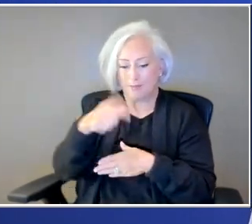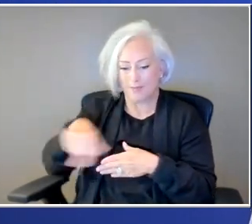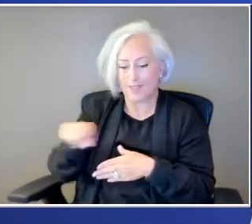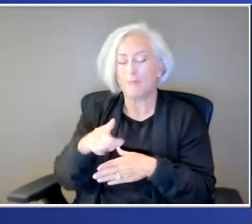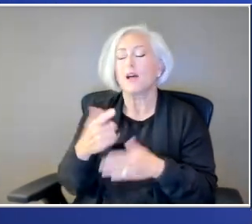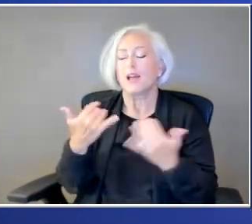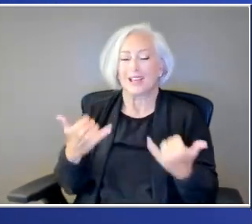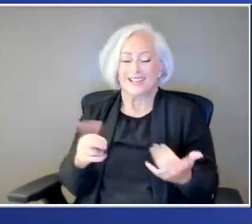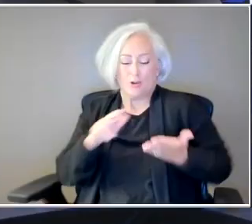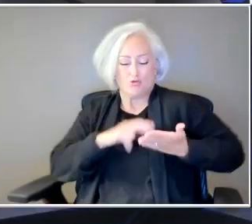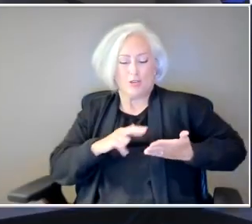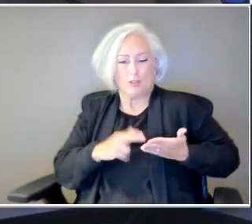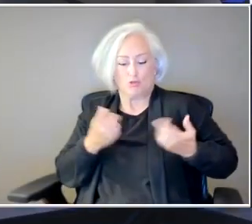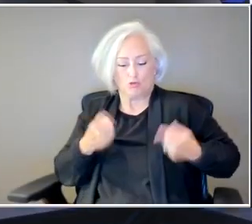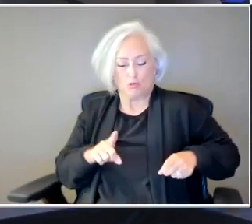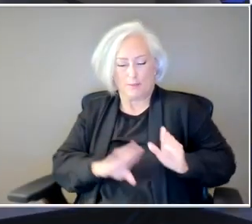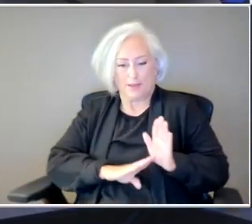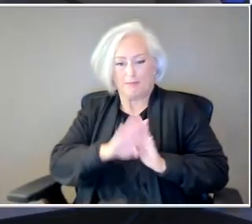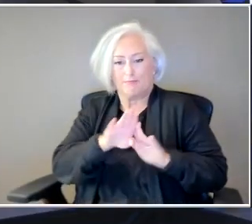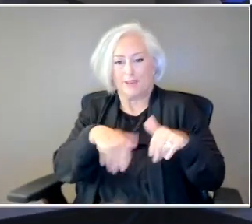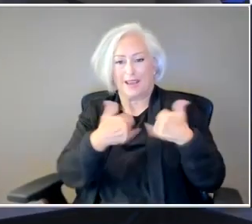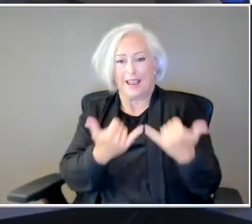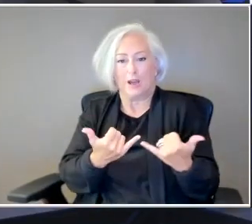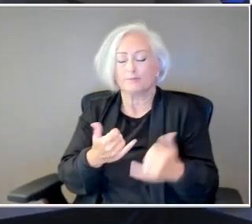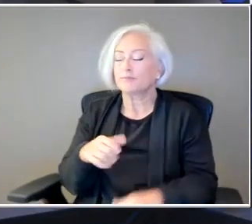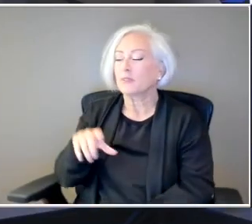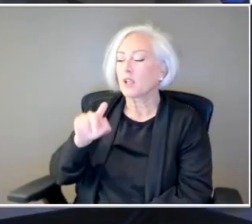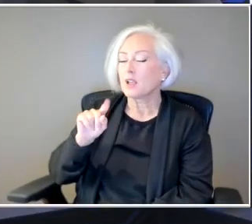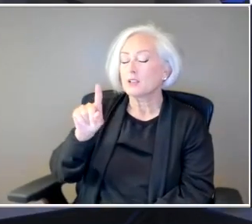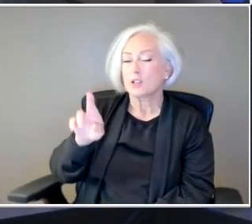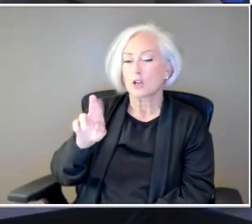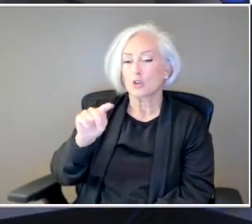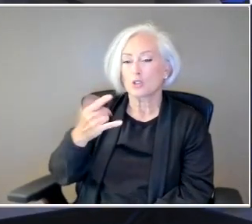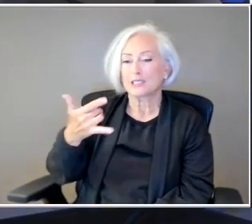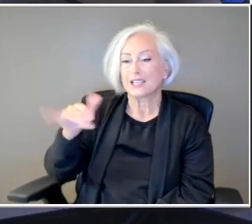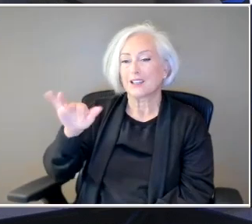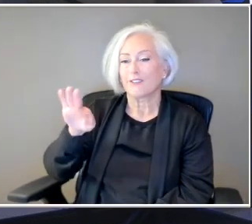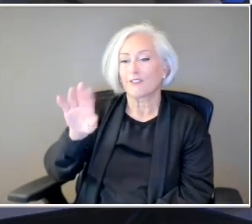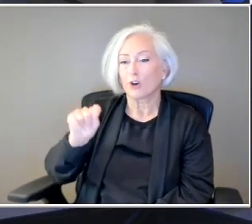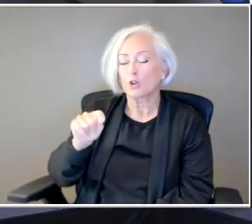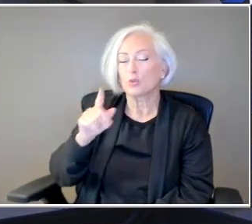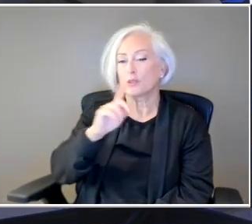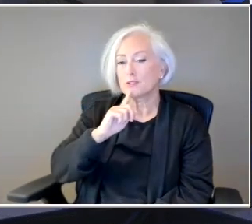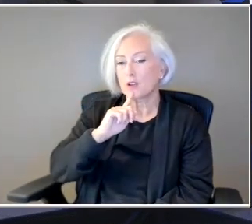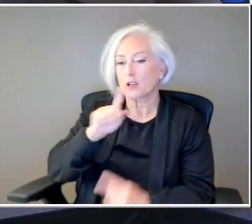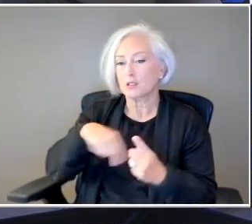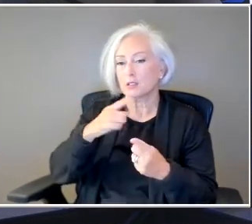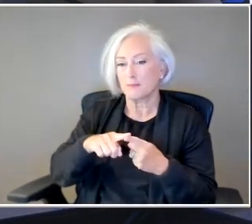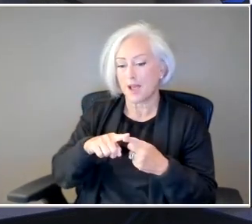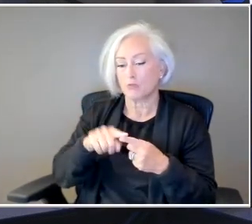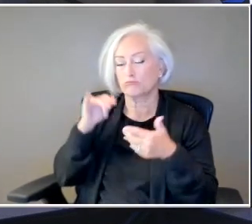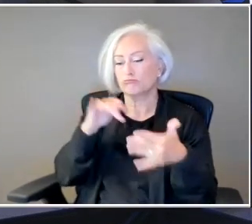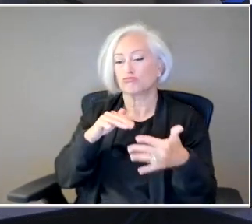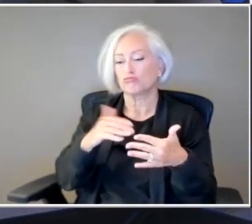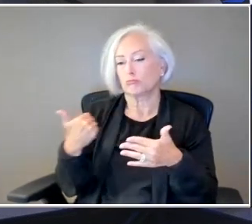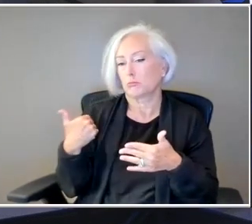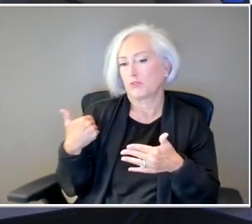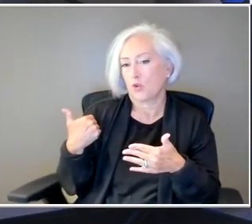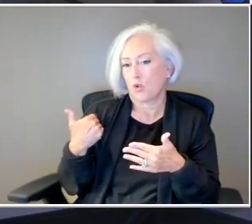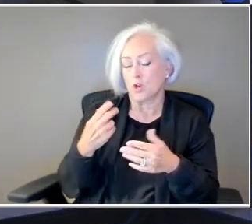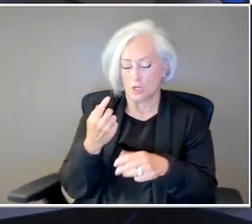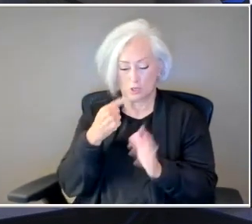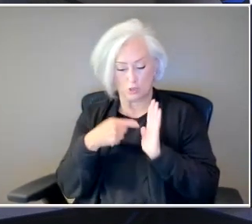being developed. And Dr. Tifo, we mentioned the SELECT trial earlier. Newly published results from that trial found that people on